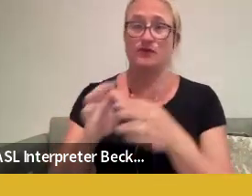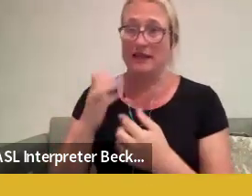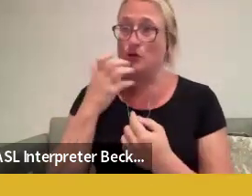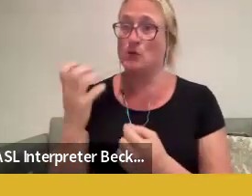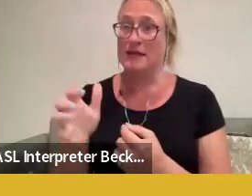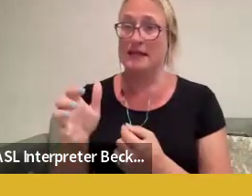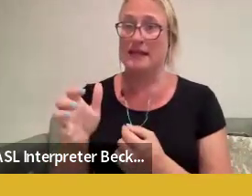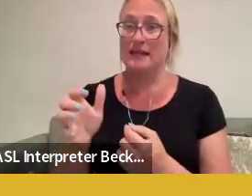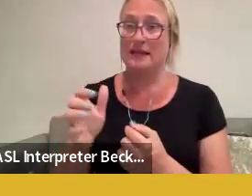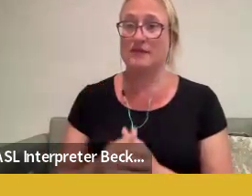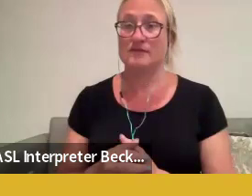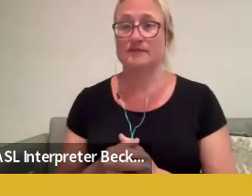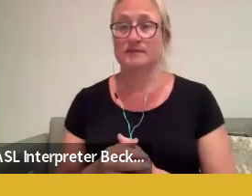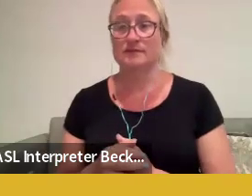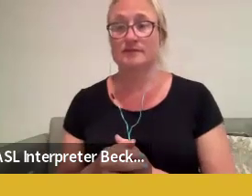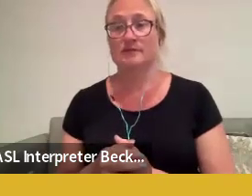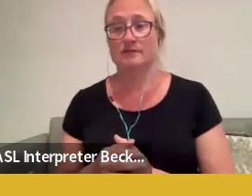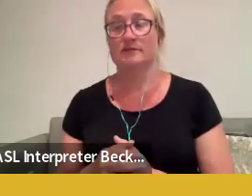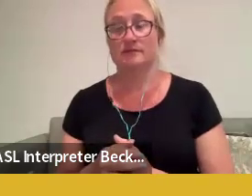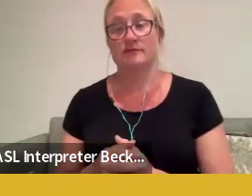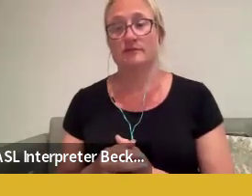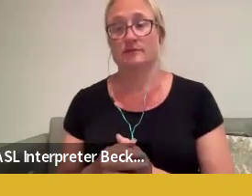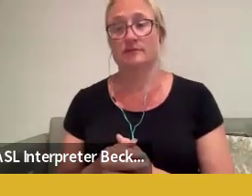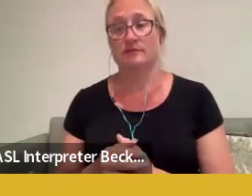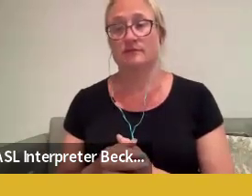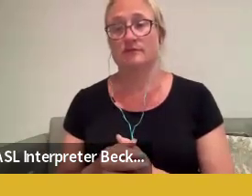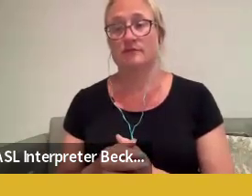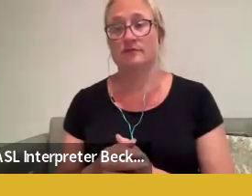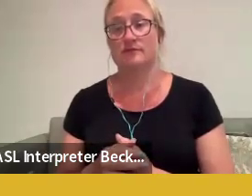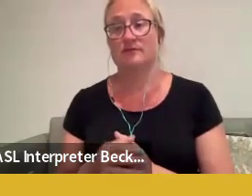someone's um, ability to